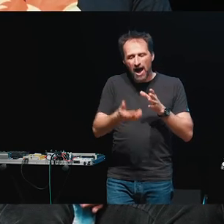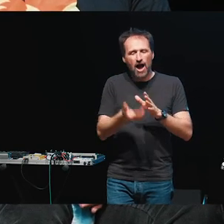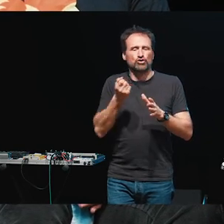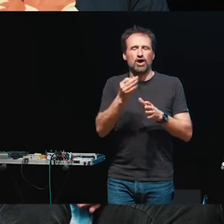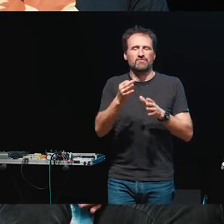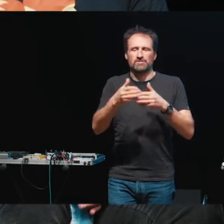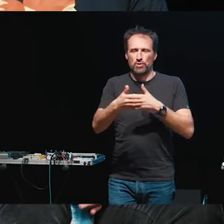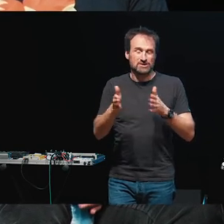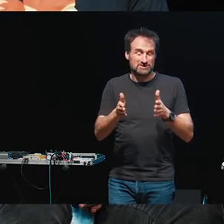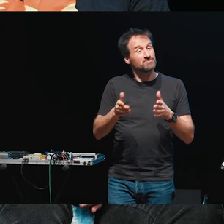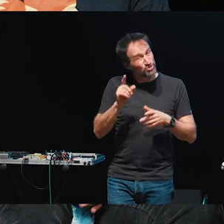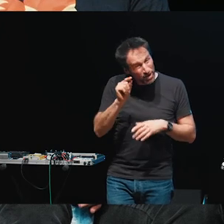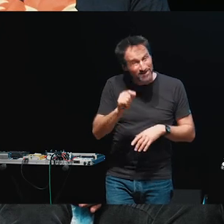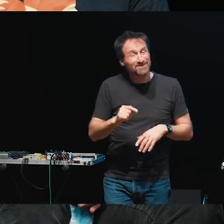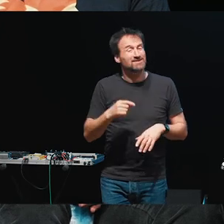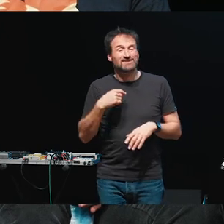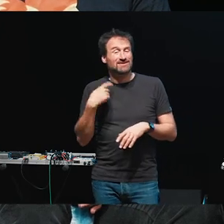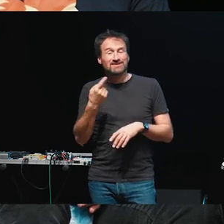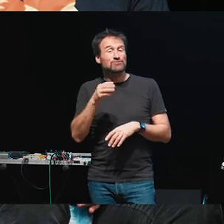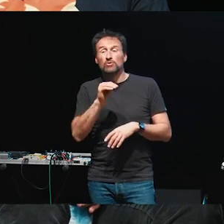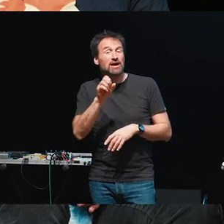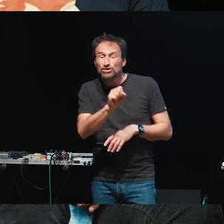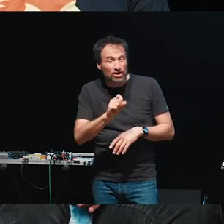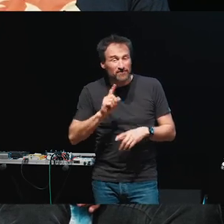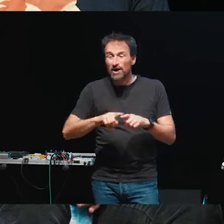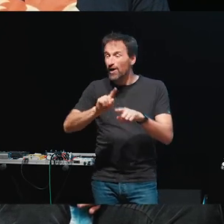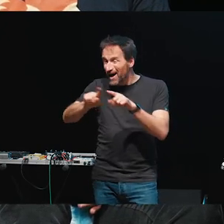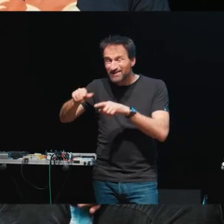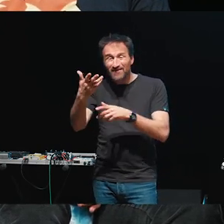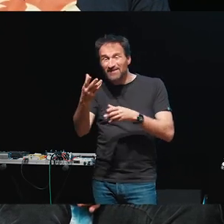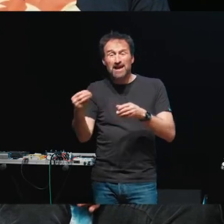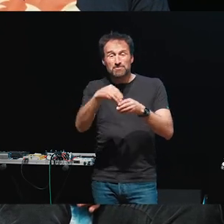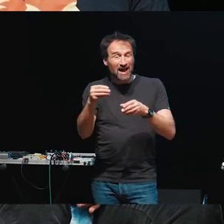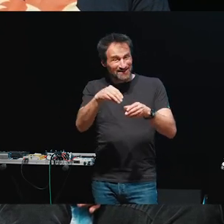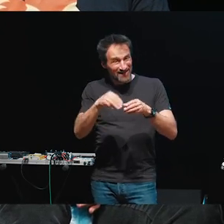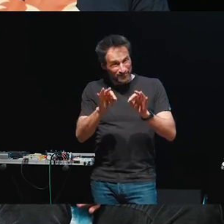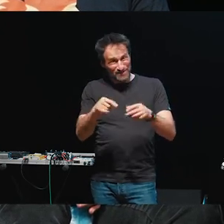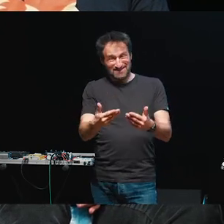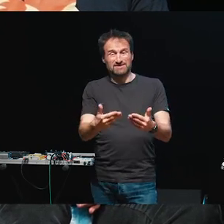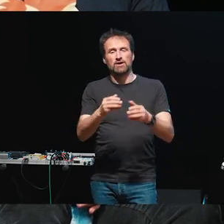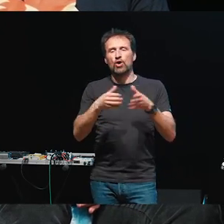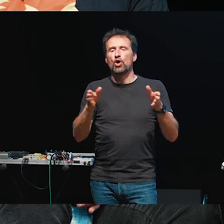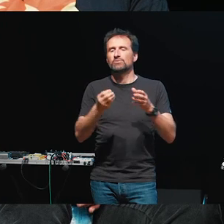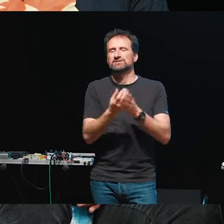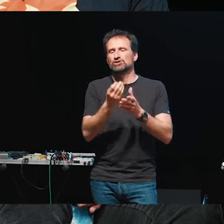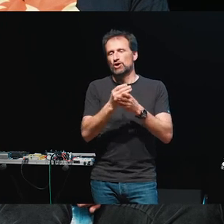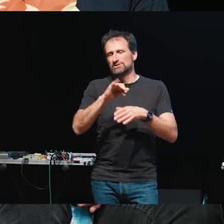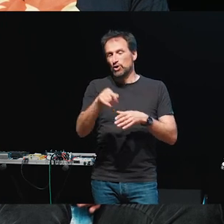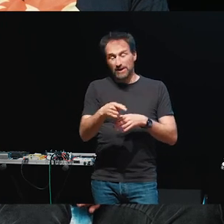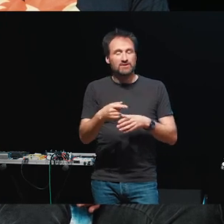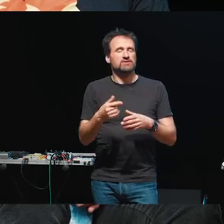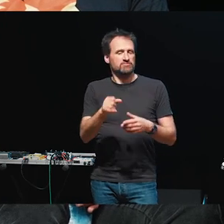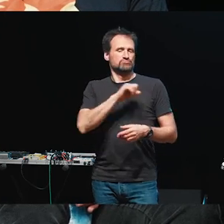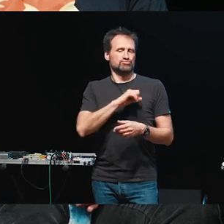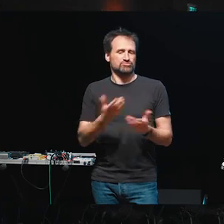Microsoft, but also any of the other contributors that participate in this this open source project. So we expect that it even becomes